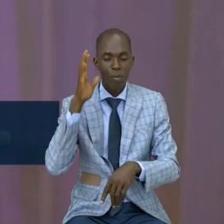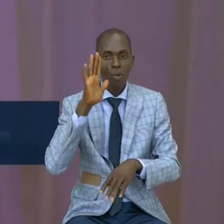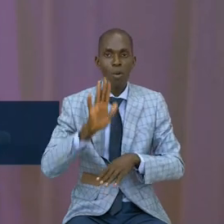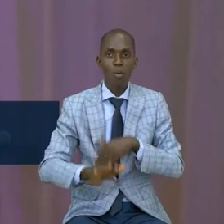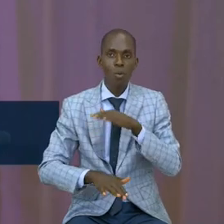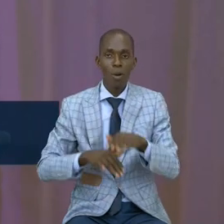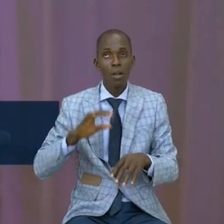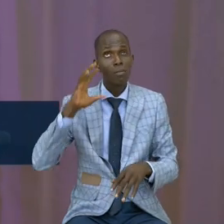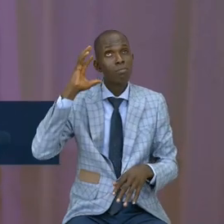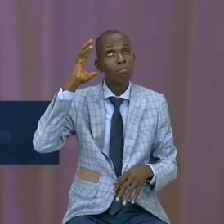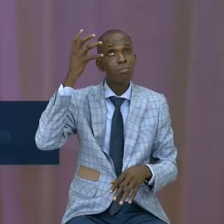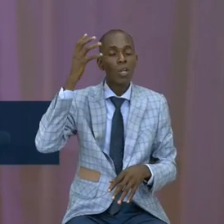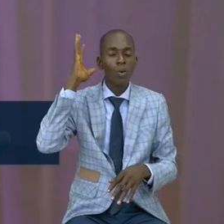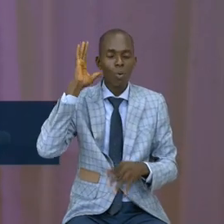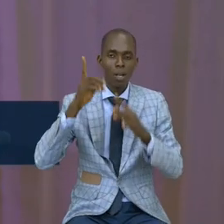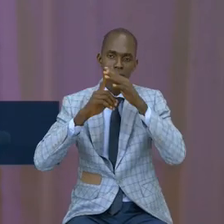Insanity will disappear.